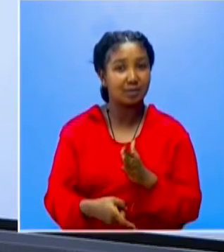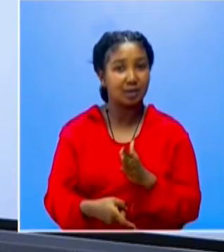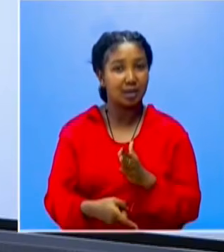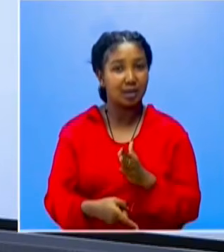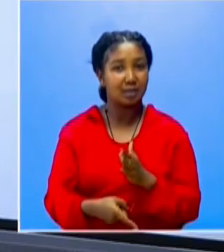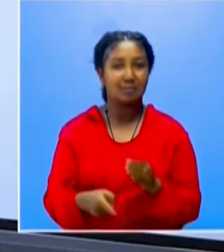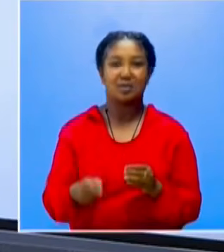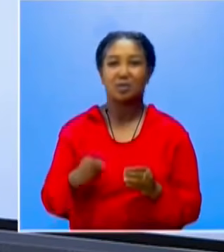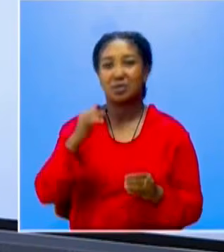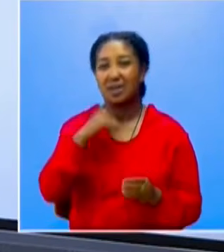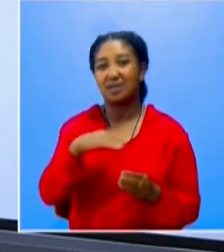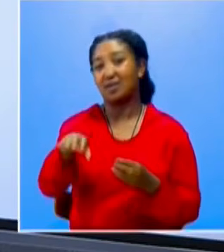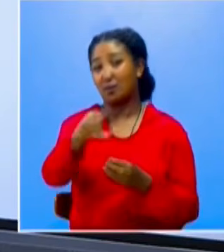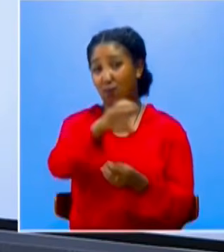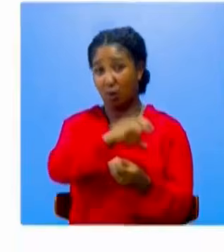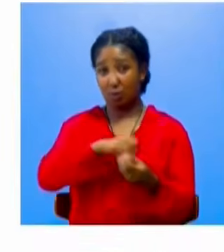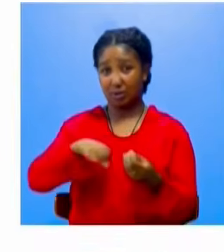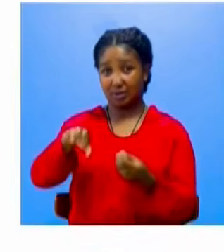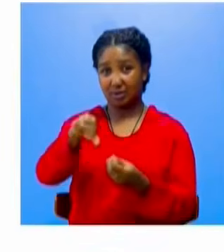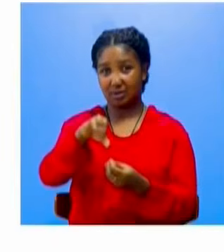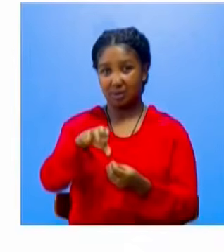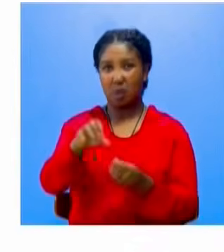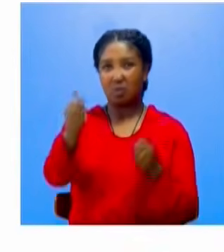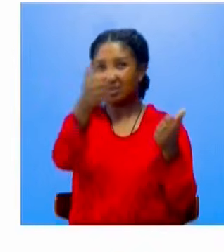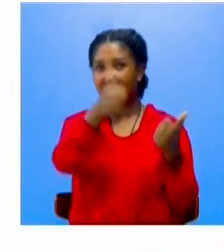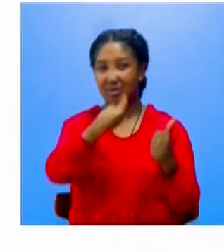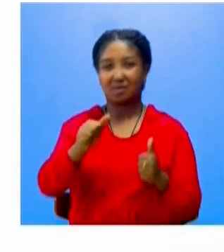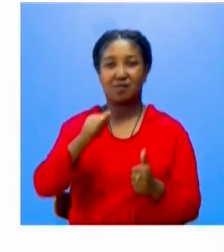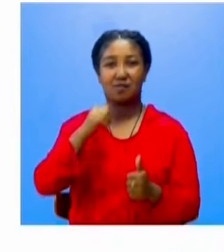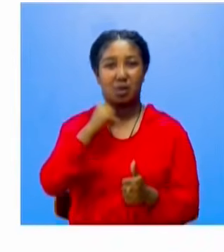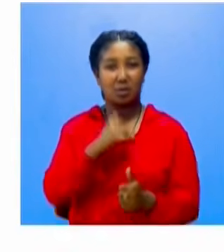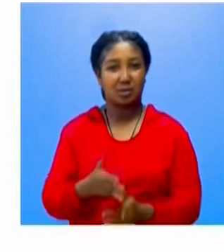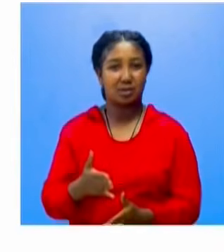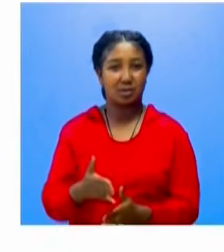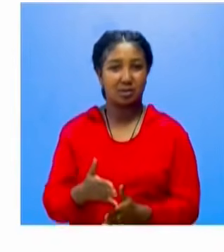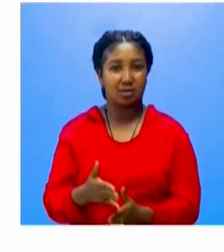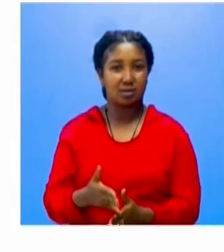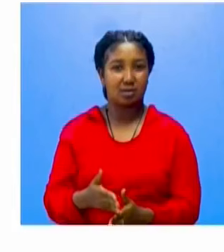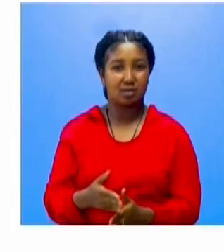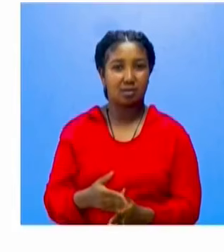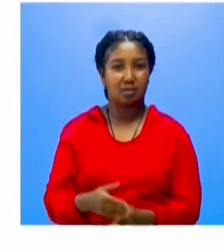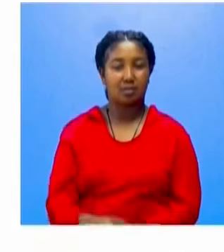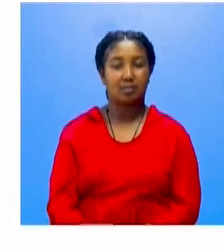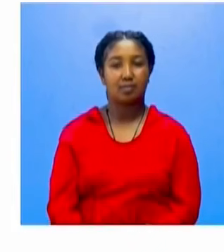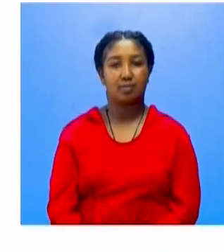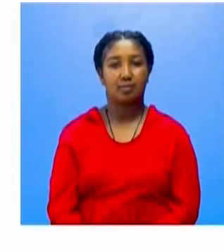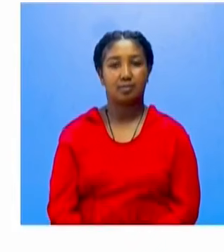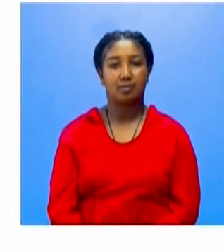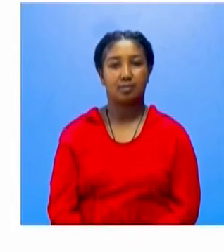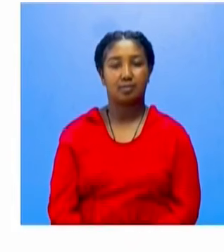Dirty environment, yes? Okay. Yes, our environment